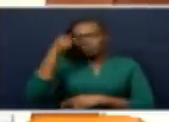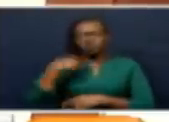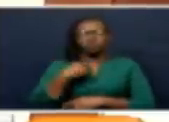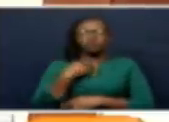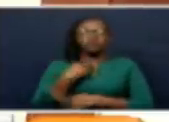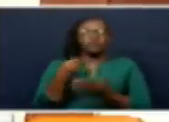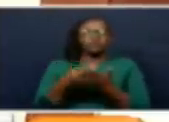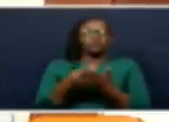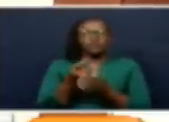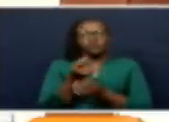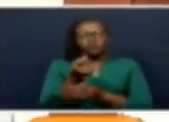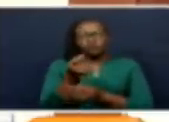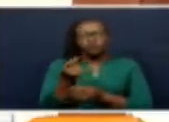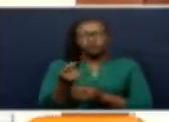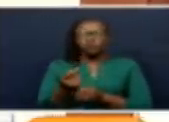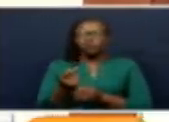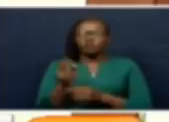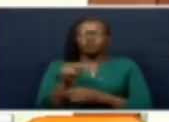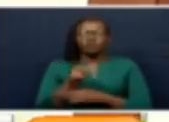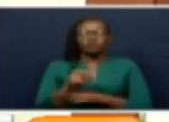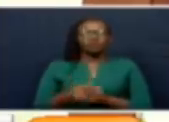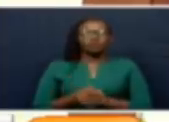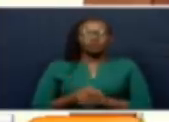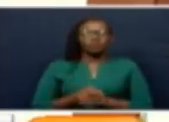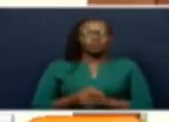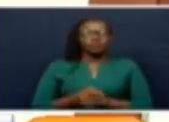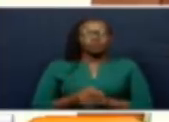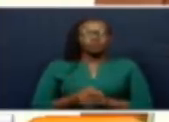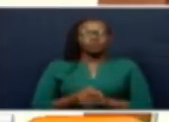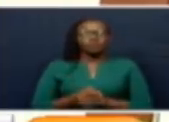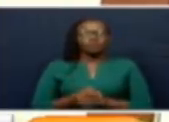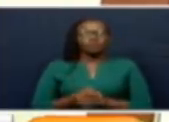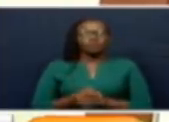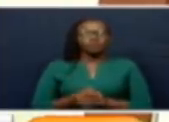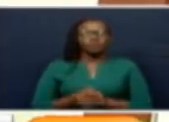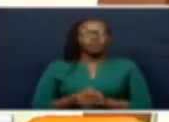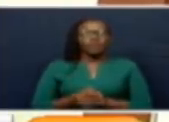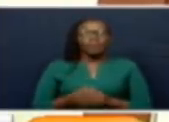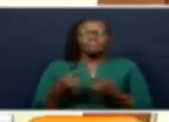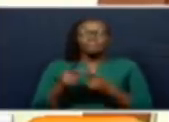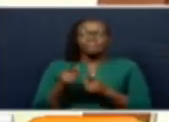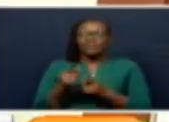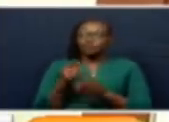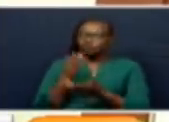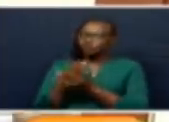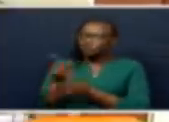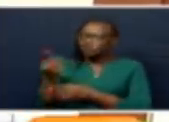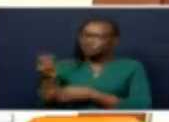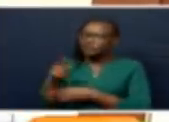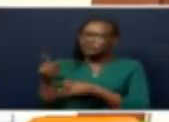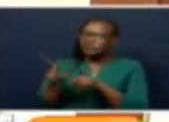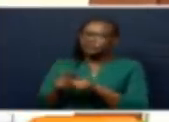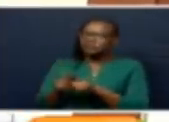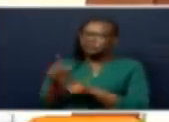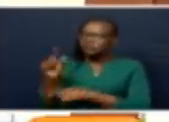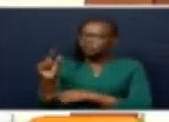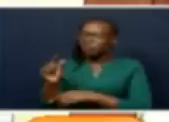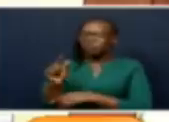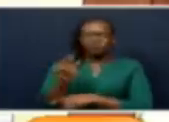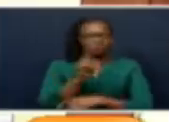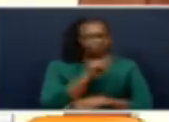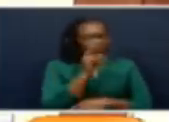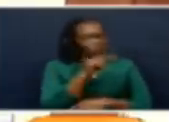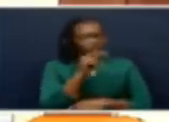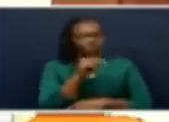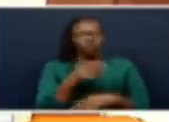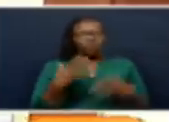Maybe that's what he needs. Yeah, no. That's what he needs. No. Our president would not, you know, and those people around him would